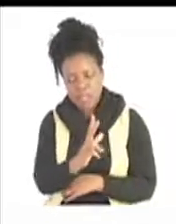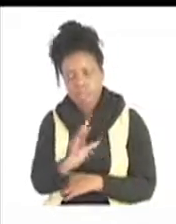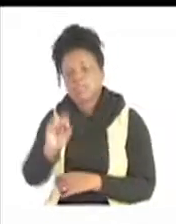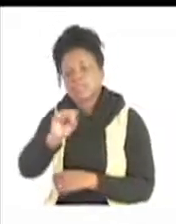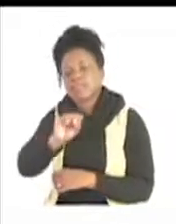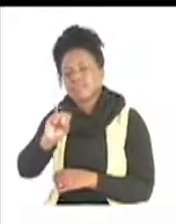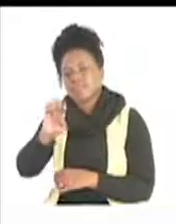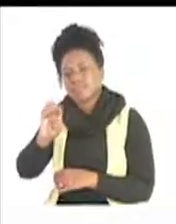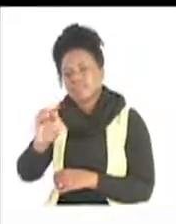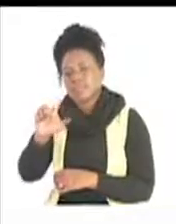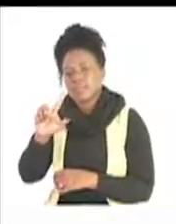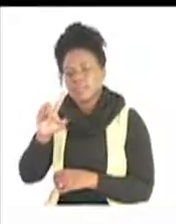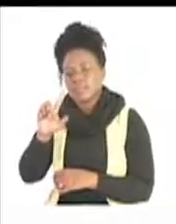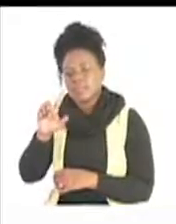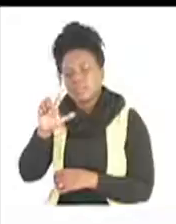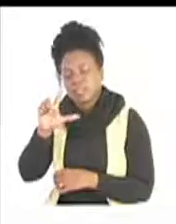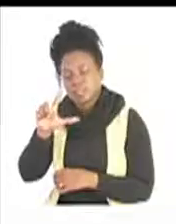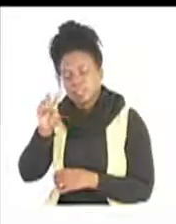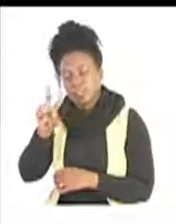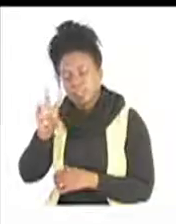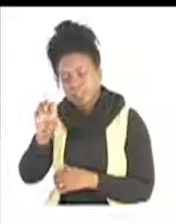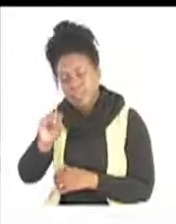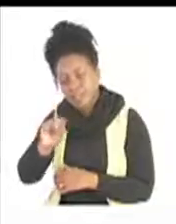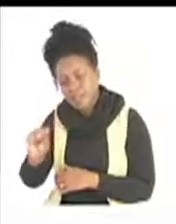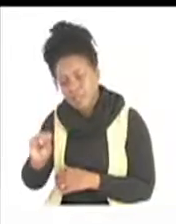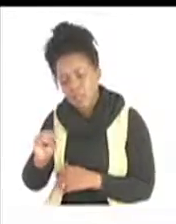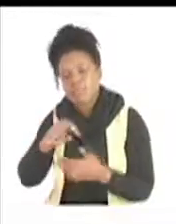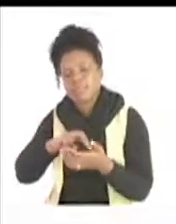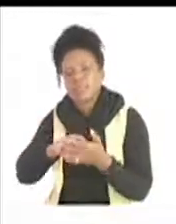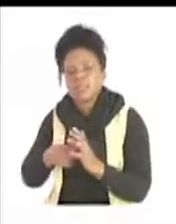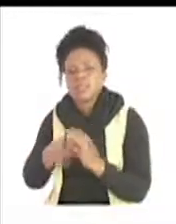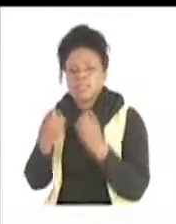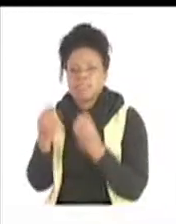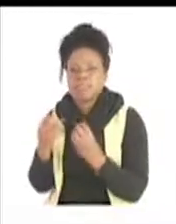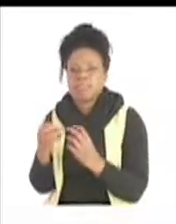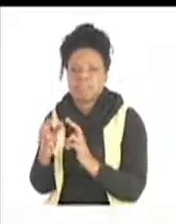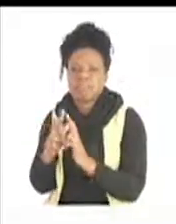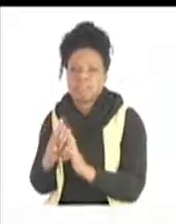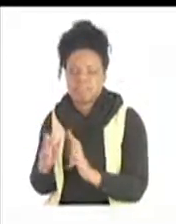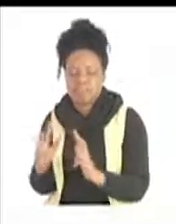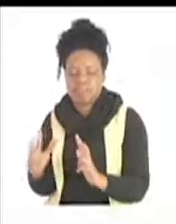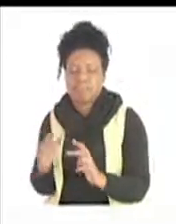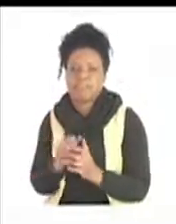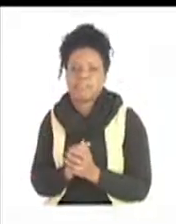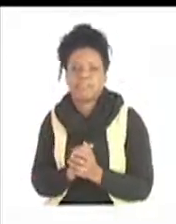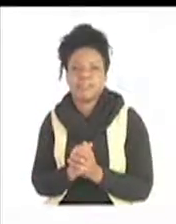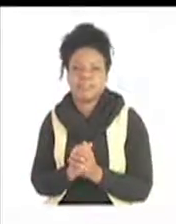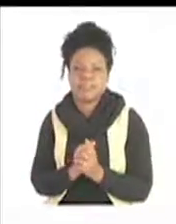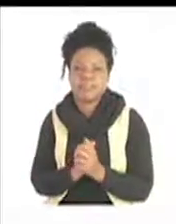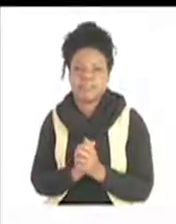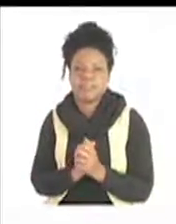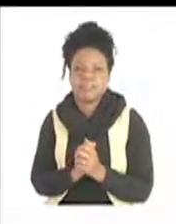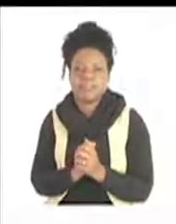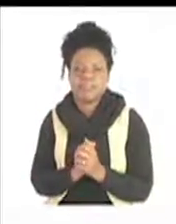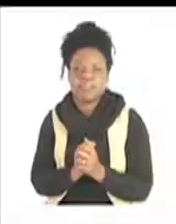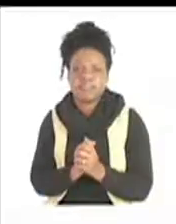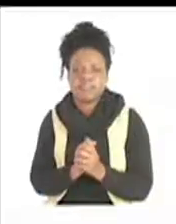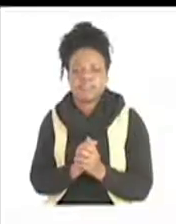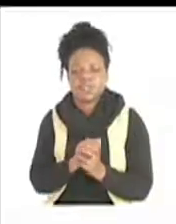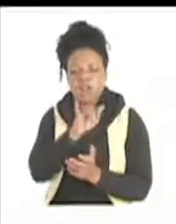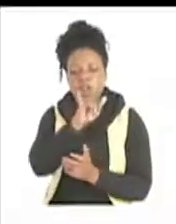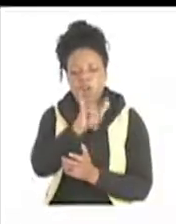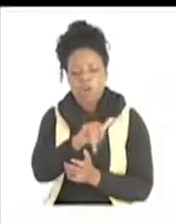pronoun. So when you refer it to a reflexive pronoun, it becomes myself.